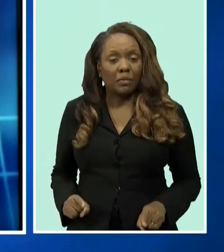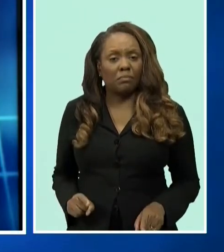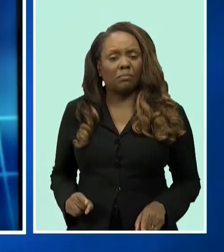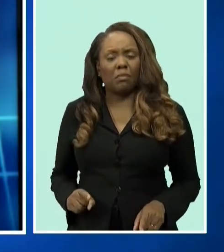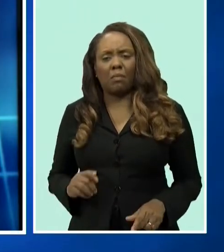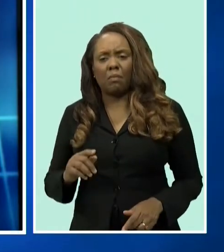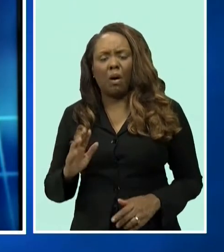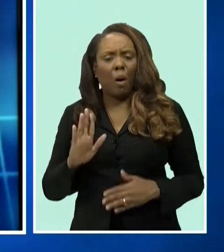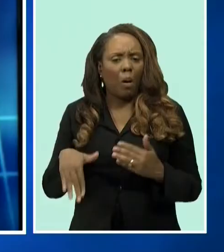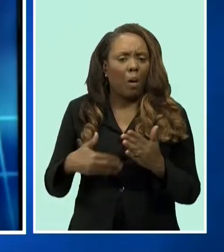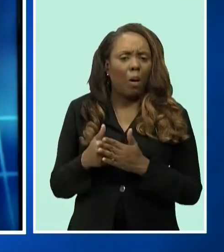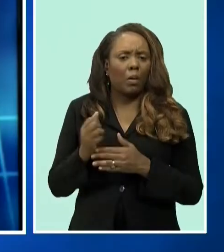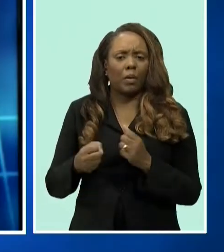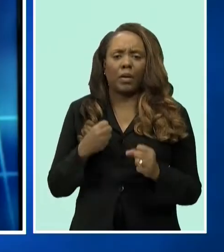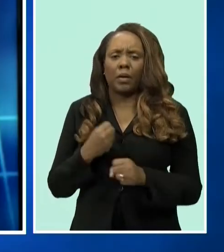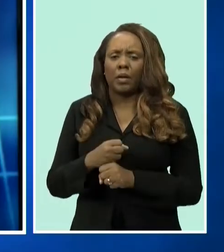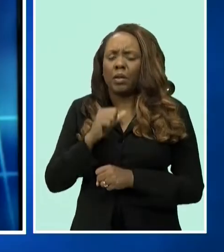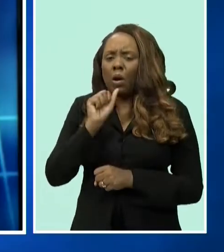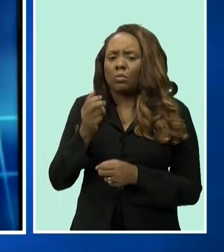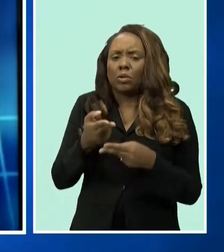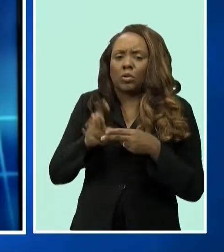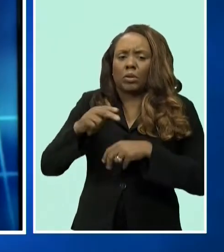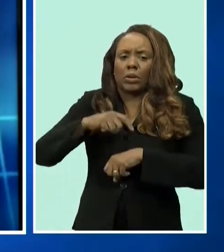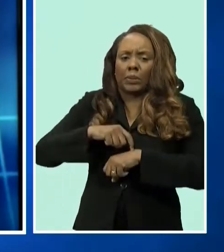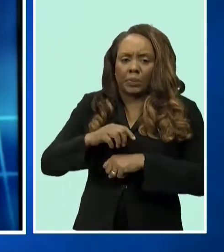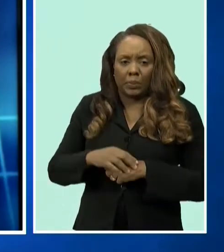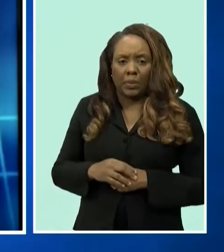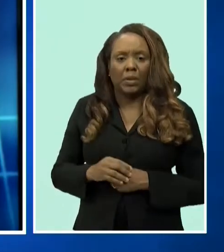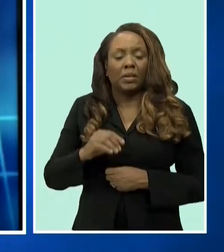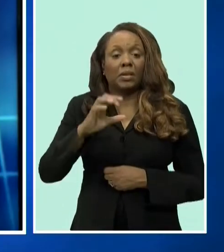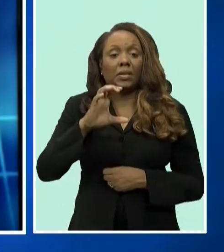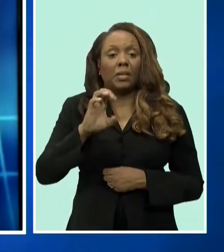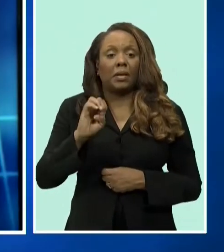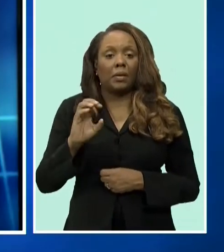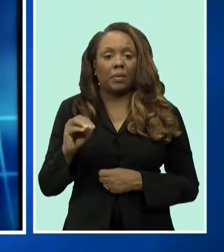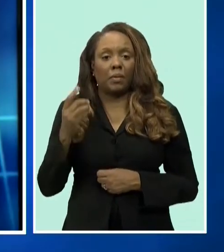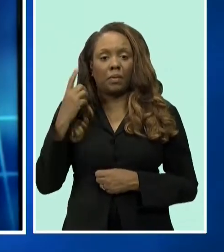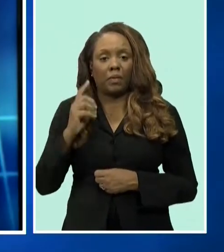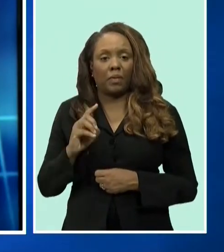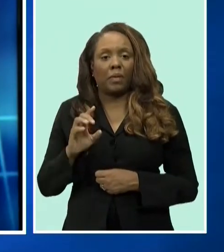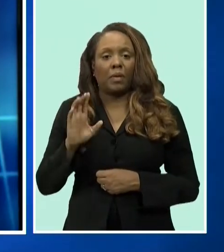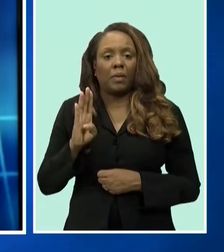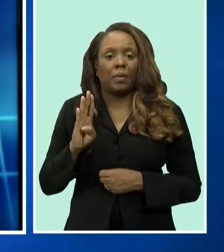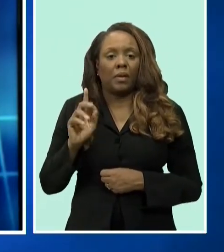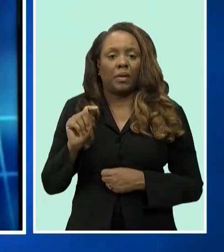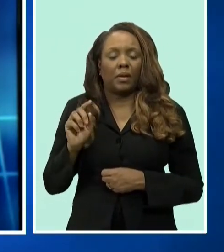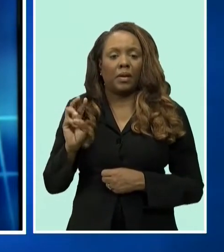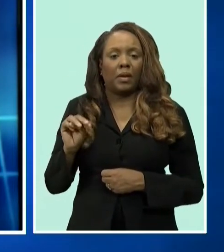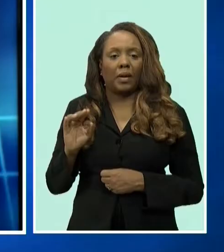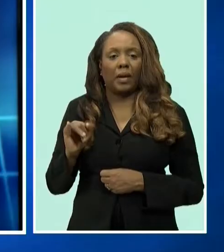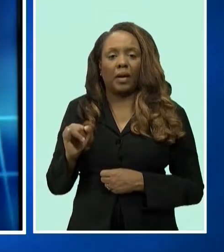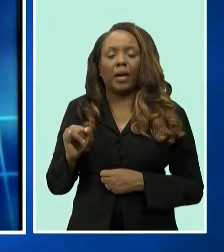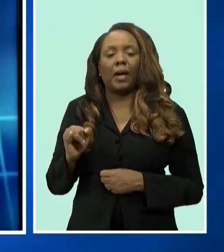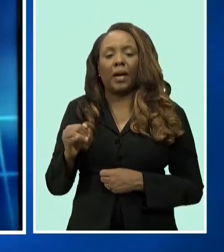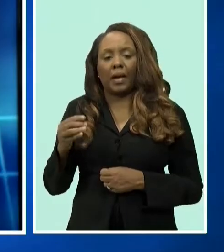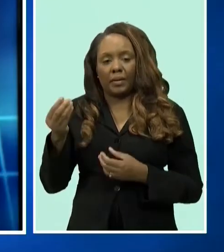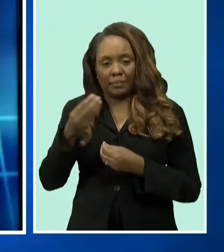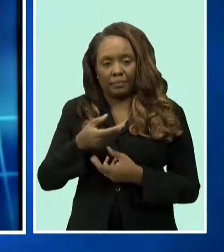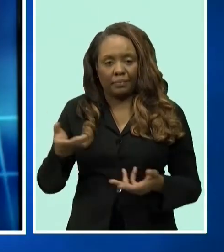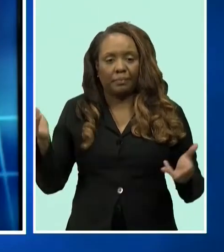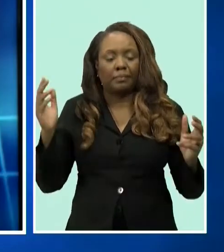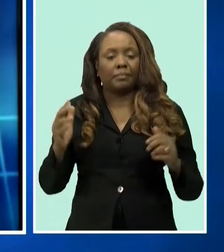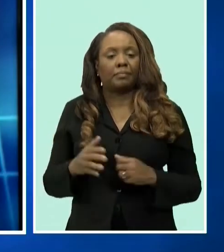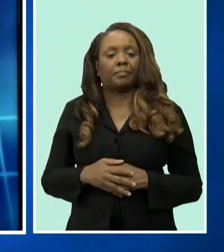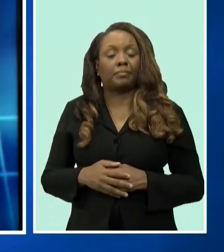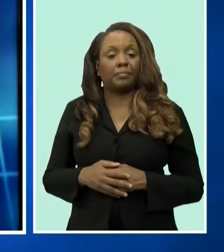one. Word of this from Chief Executive Officer of the Barbados Tourism Marketing Incorporated, Jens Trainhart. He made the comment